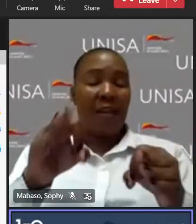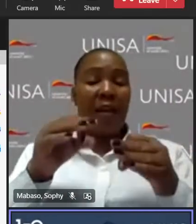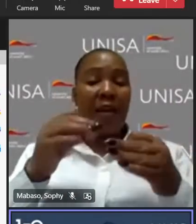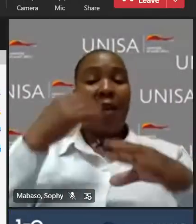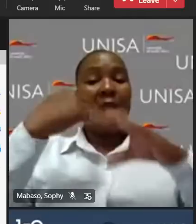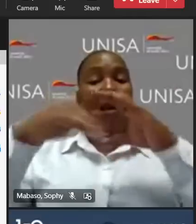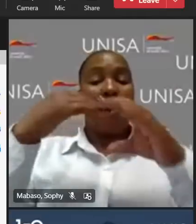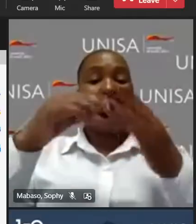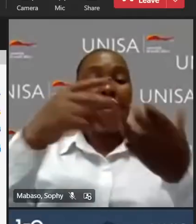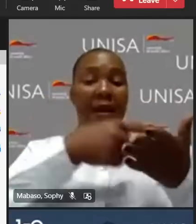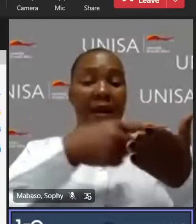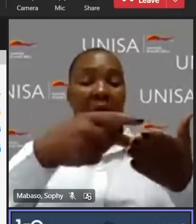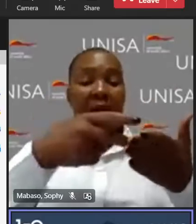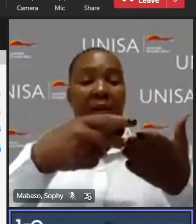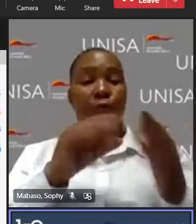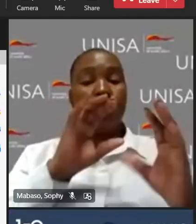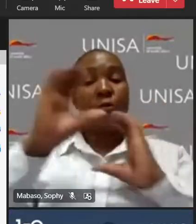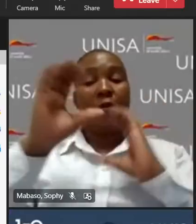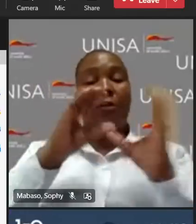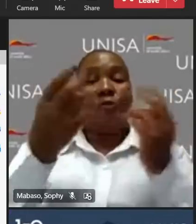correspondence.